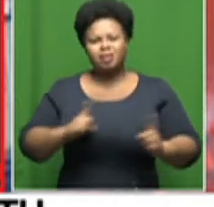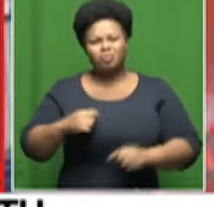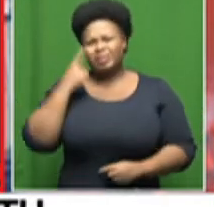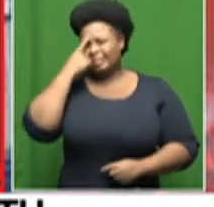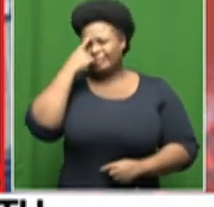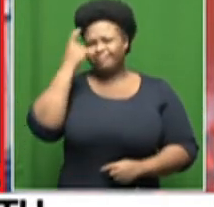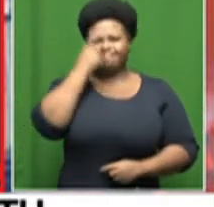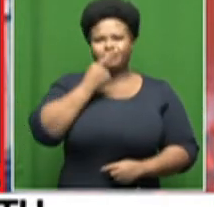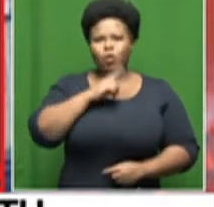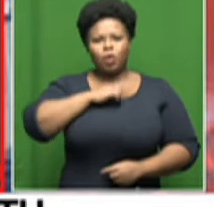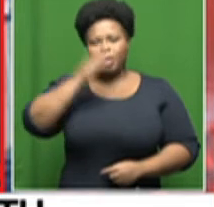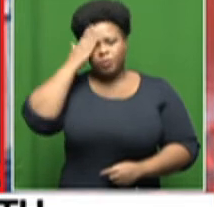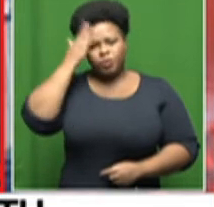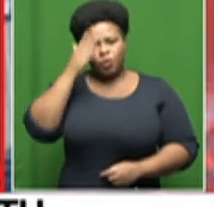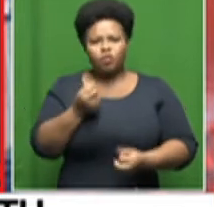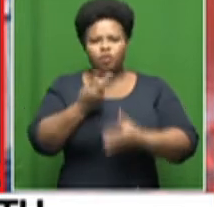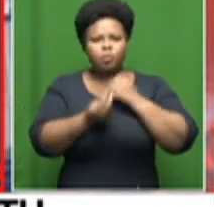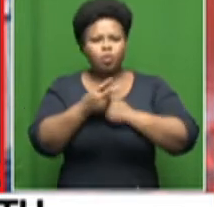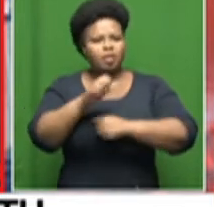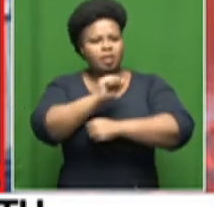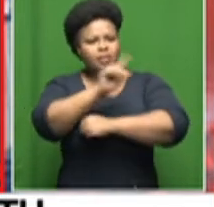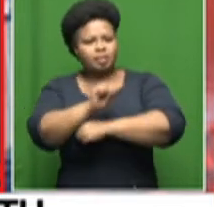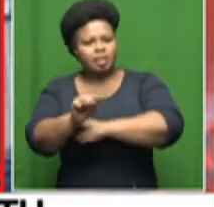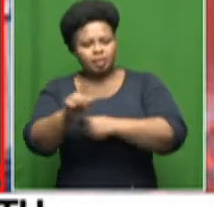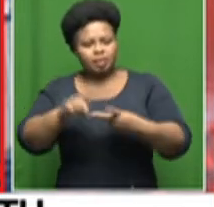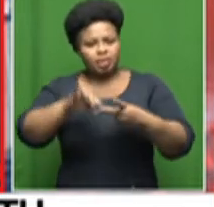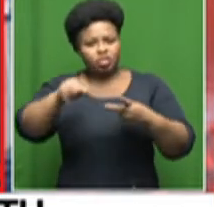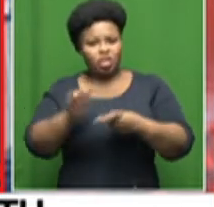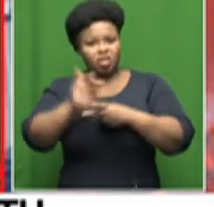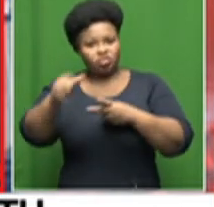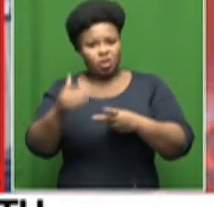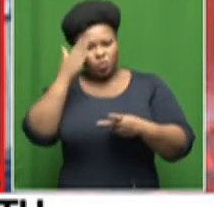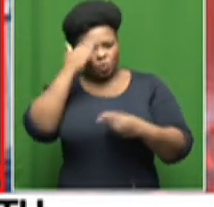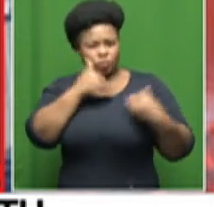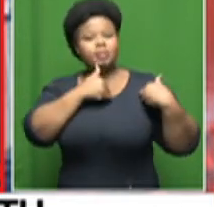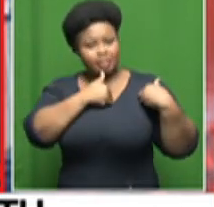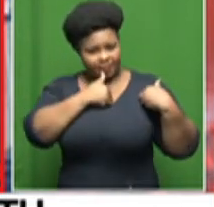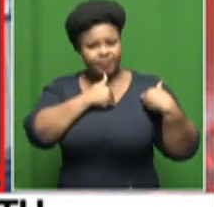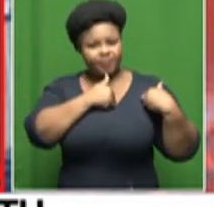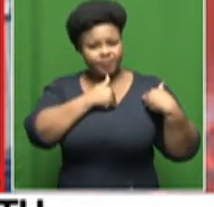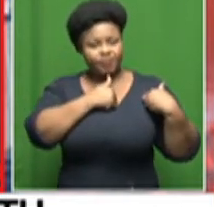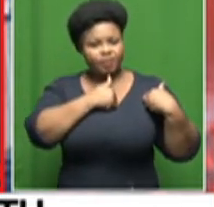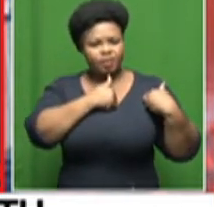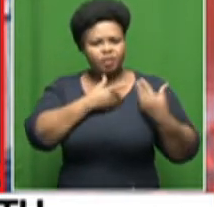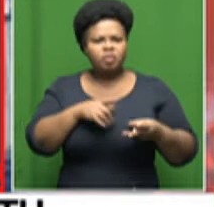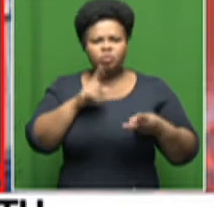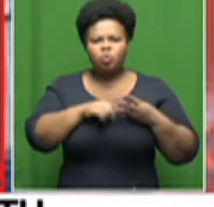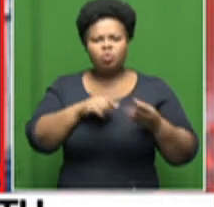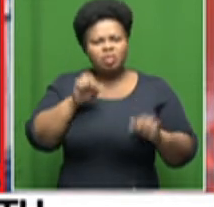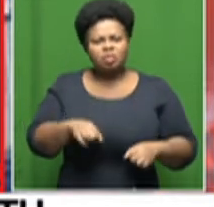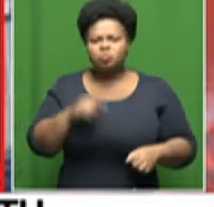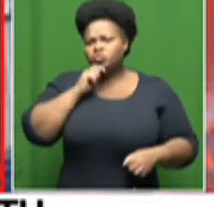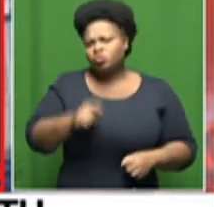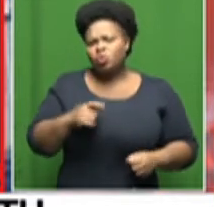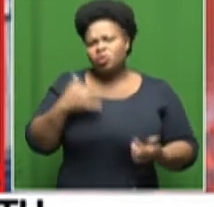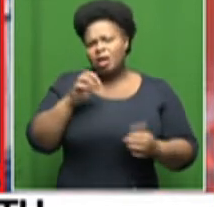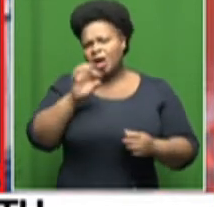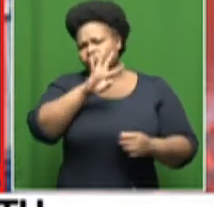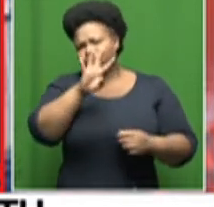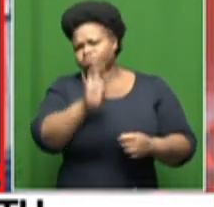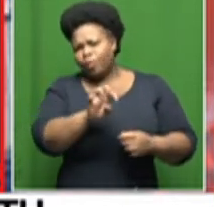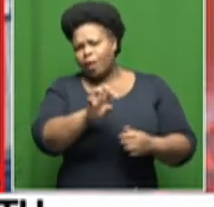COVID-19 vaccines, both the AstraZeneca as well as the J&J vaccine, are safe, foremost that they are safe. And even though there are question marks